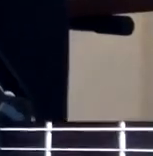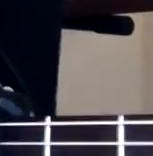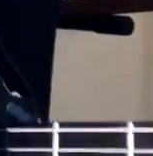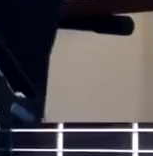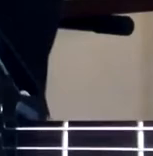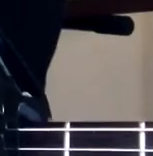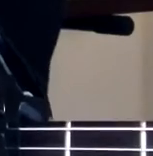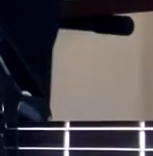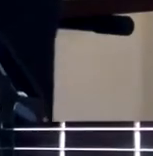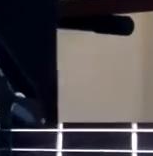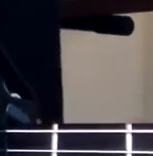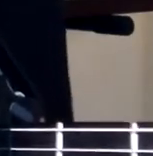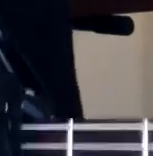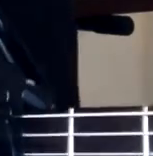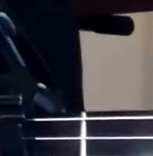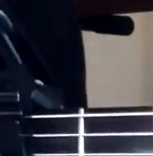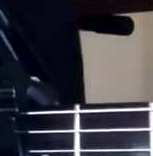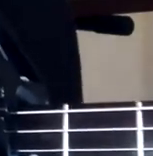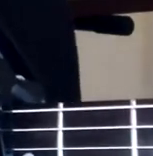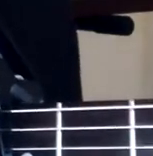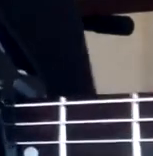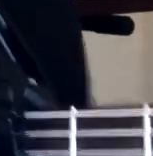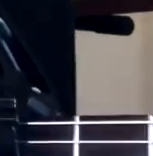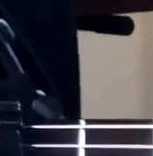illuminate your words.